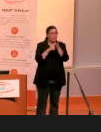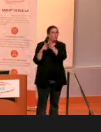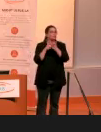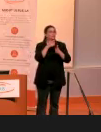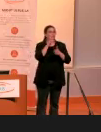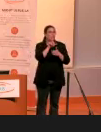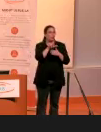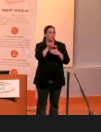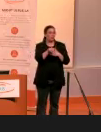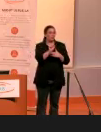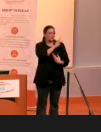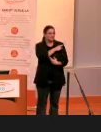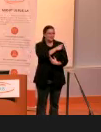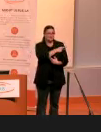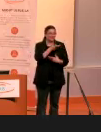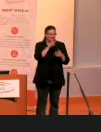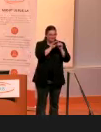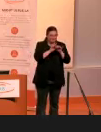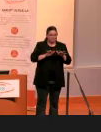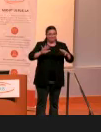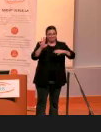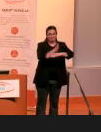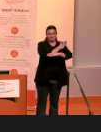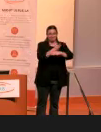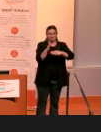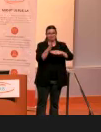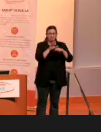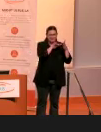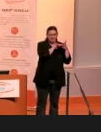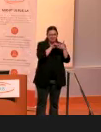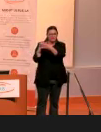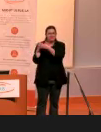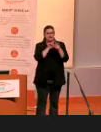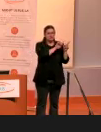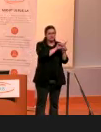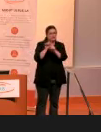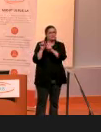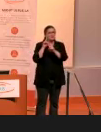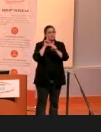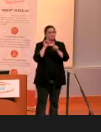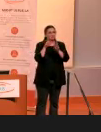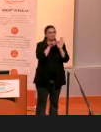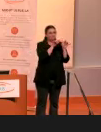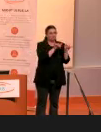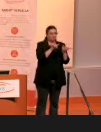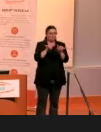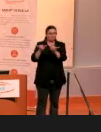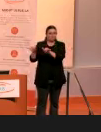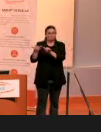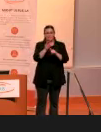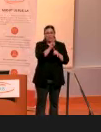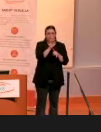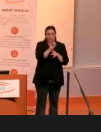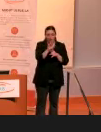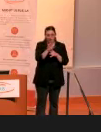of imaging studies have shown and documented this in different types of functional MRI scans and